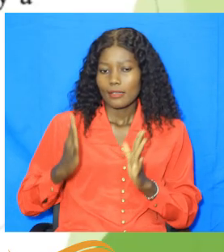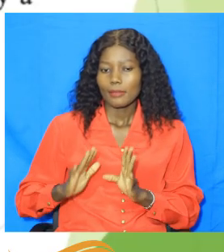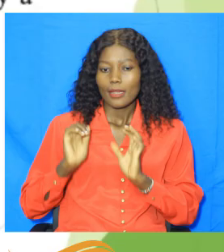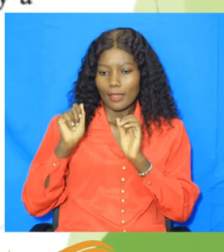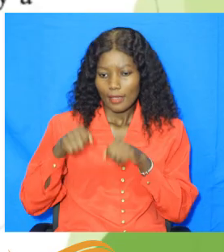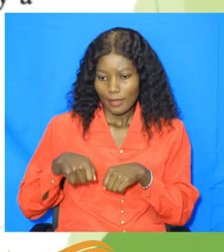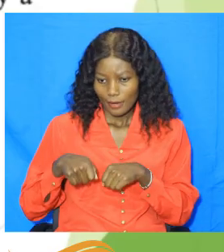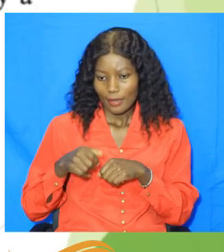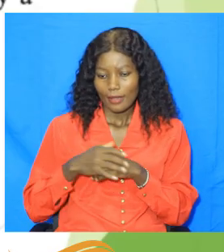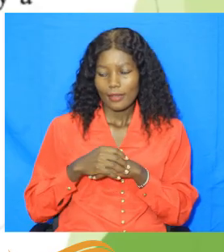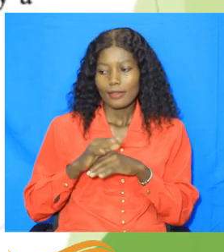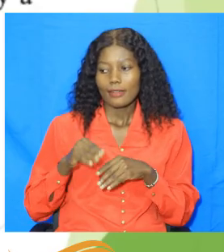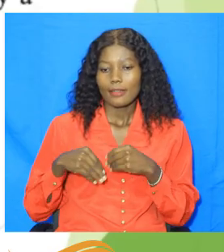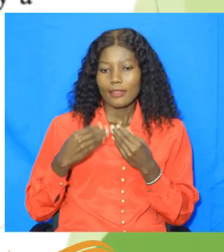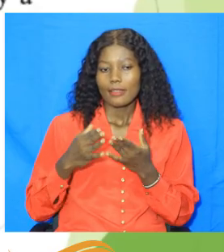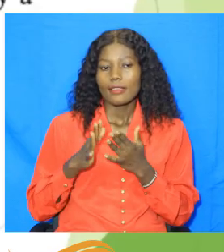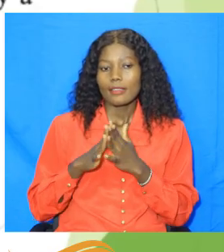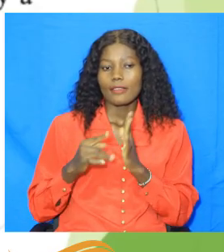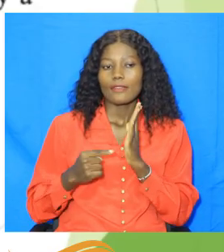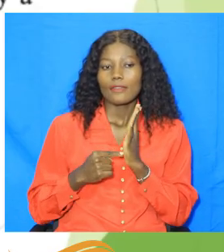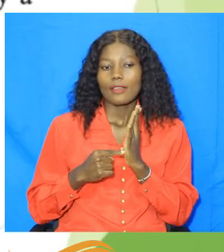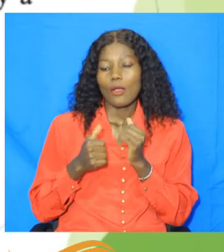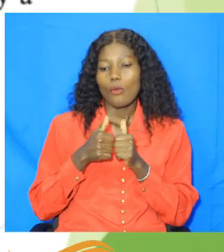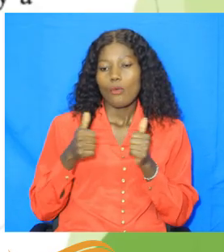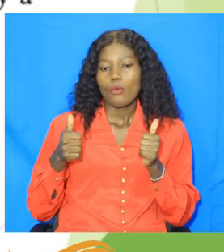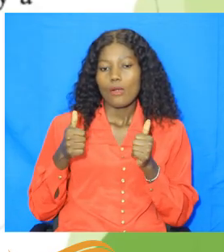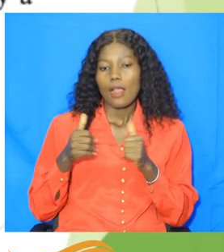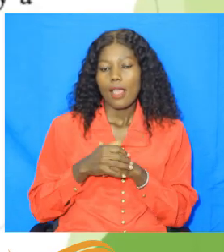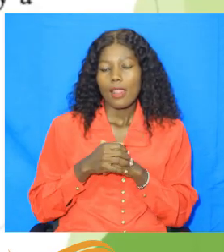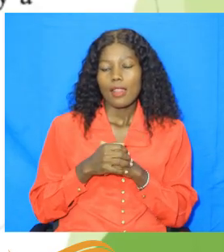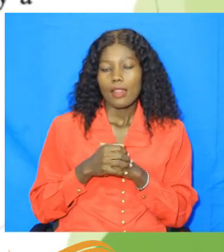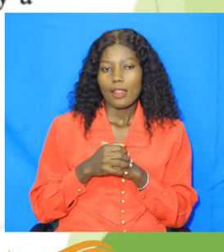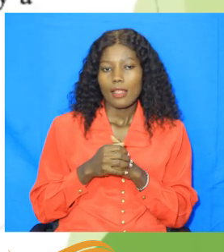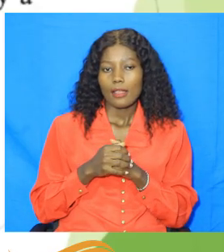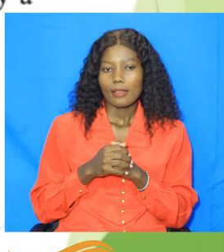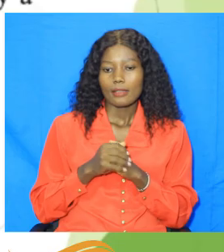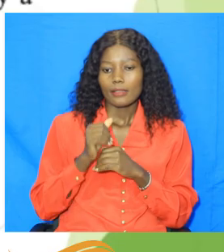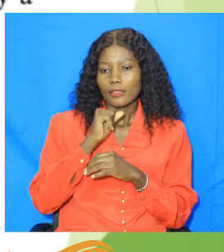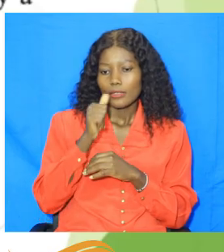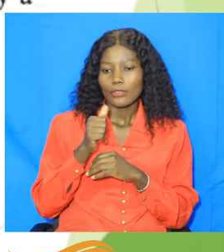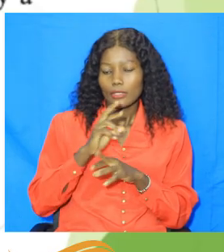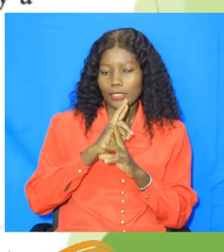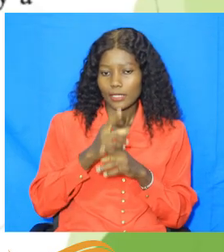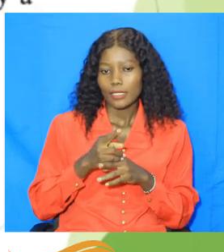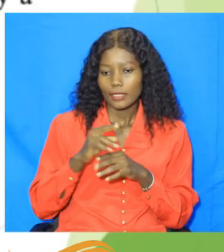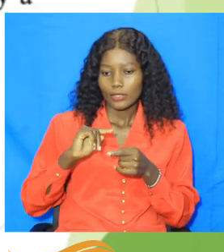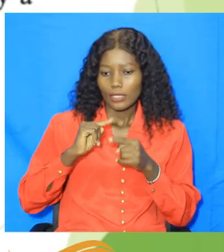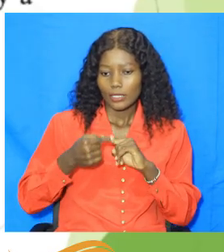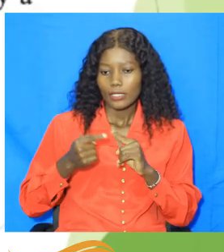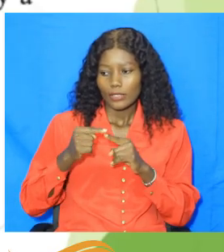a technique without the intent of causing an injury to the